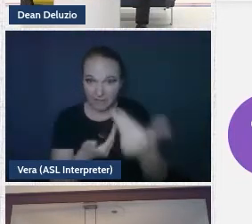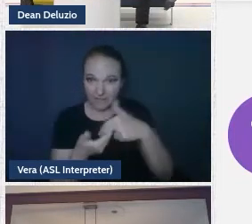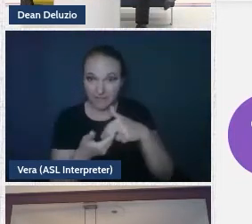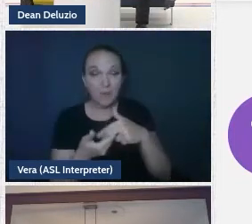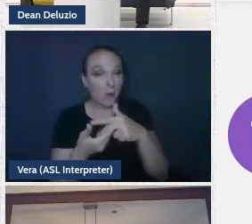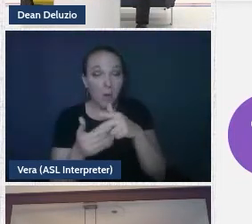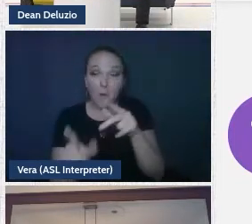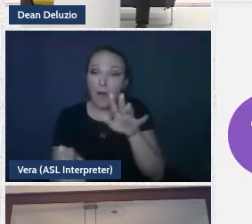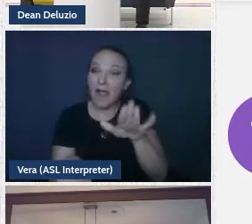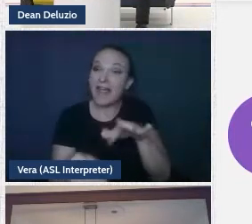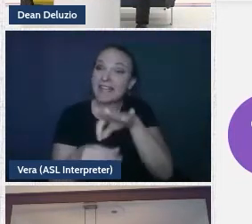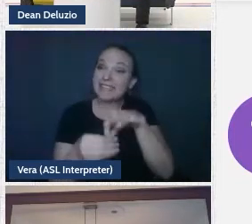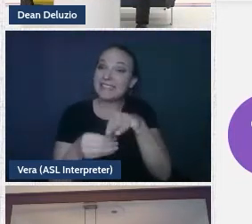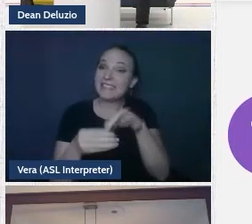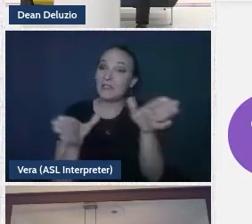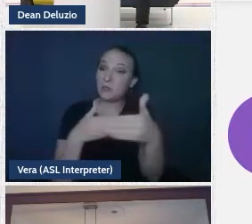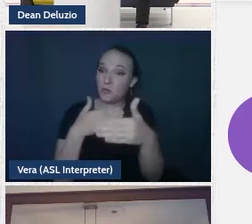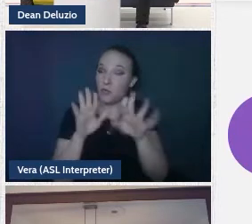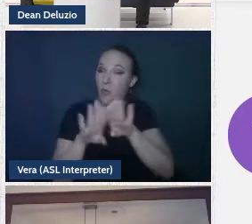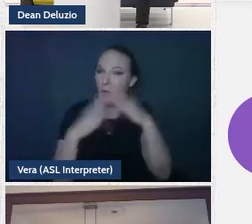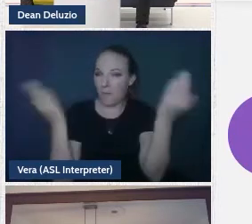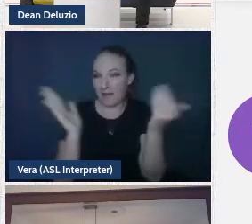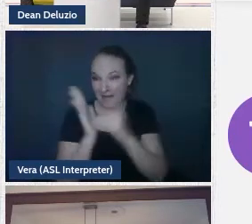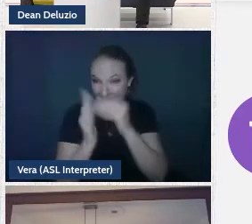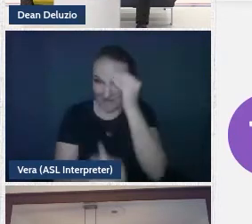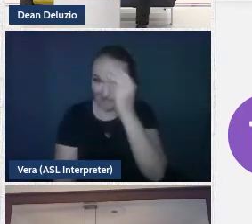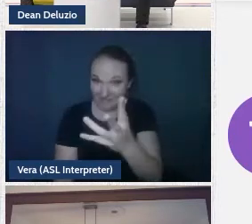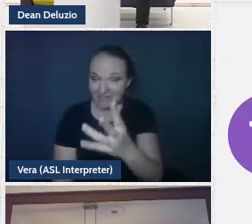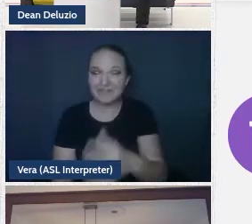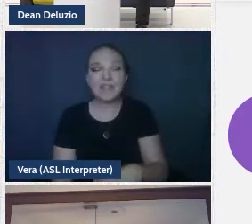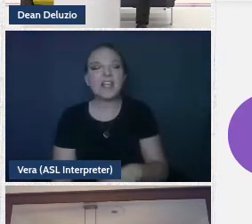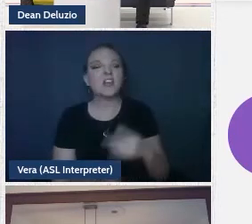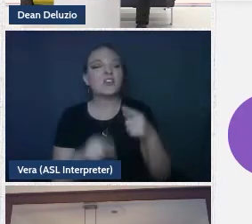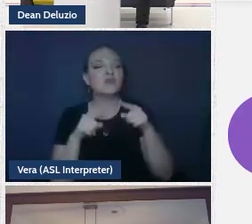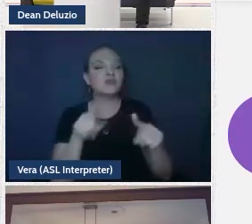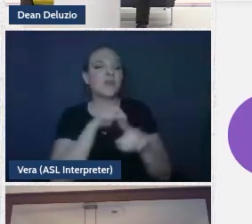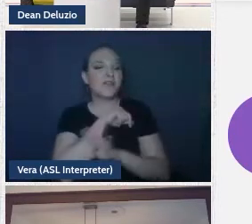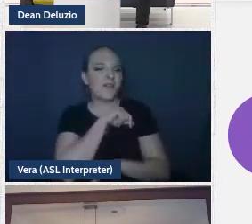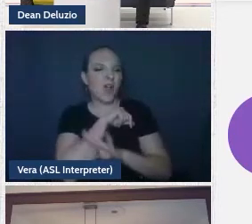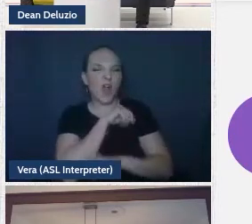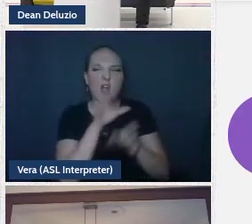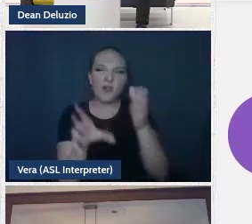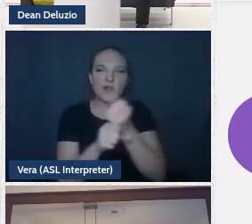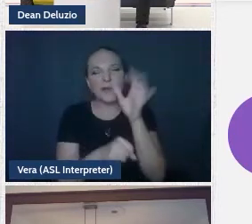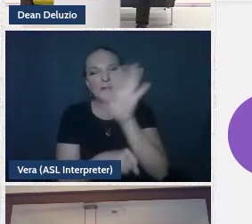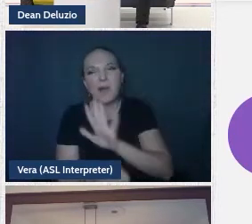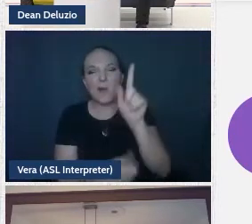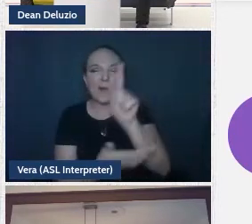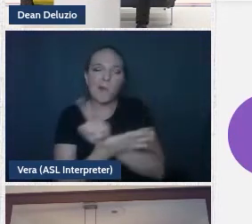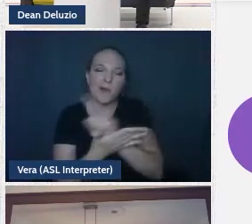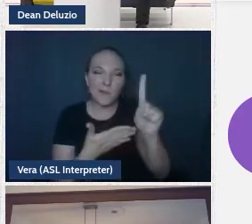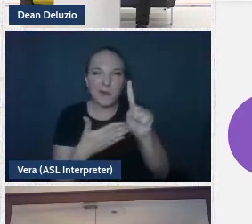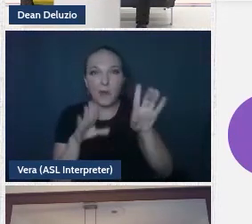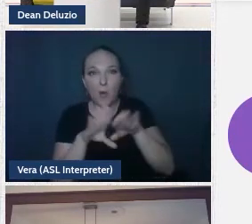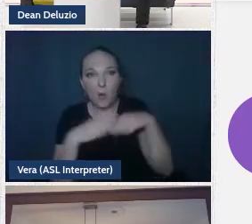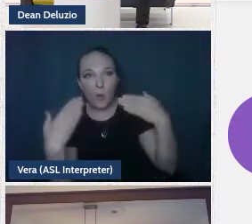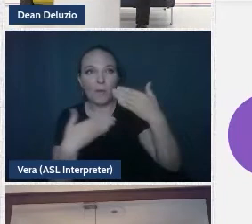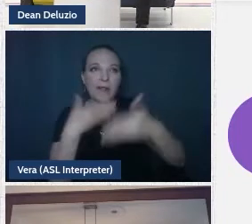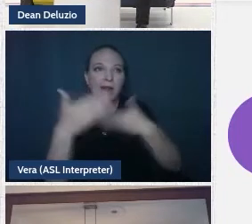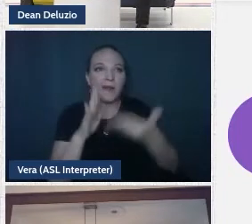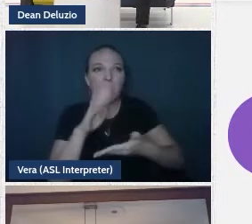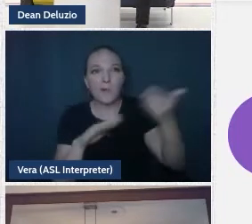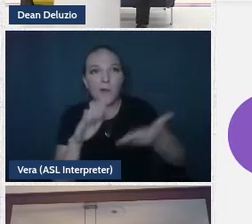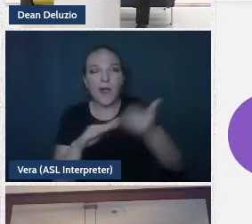been running a great business over the fall. I think took them a week or so to figure out how to open and run with all the